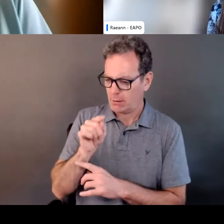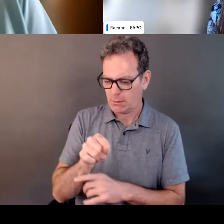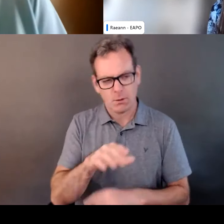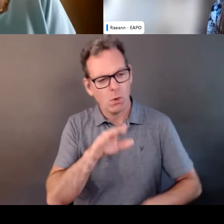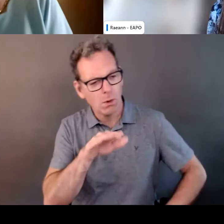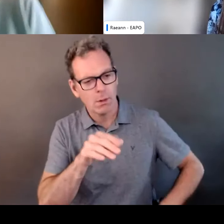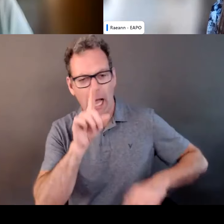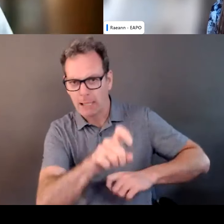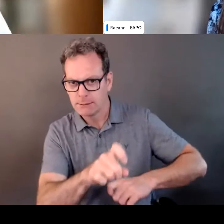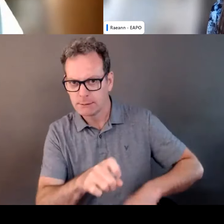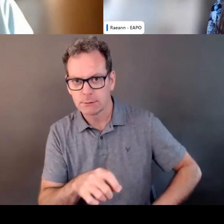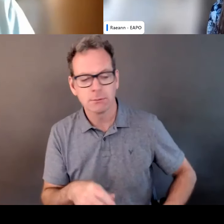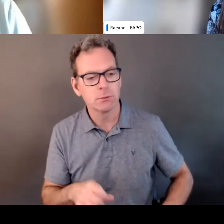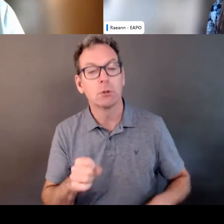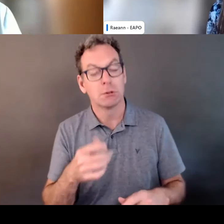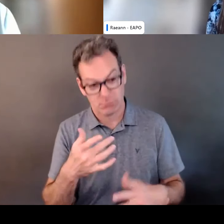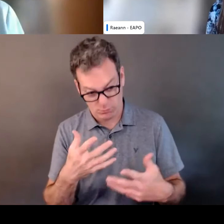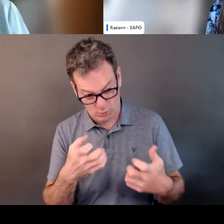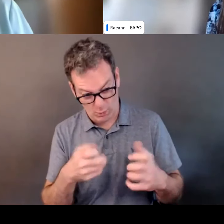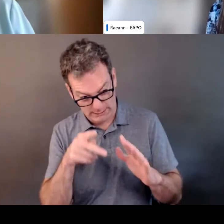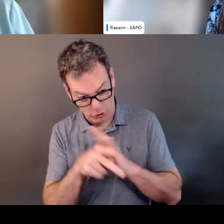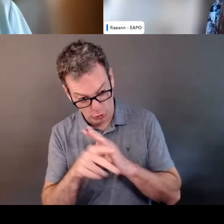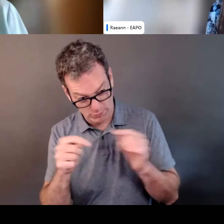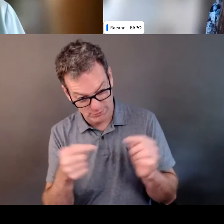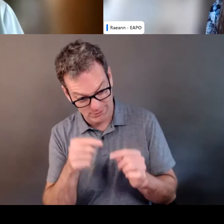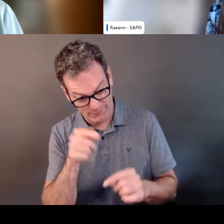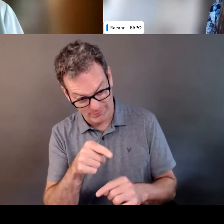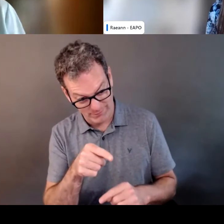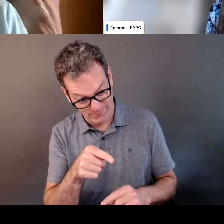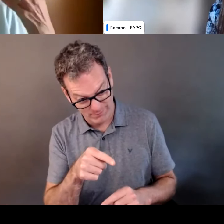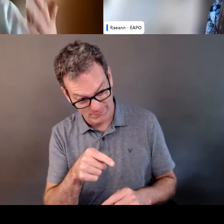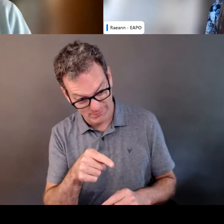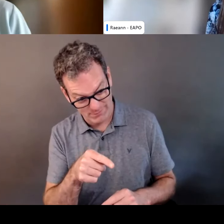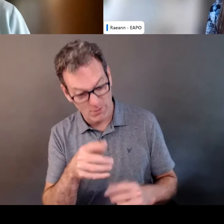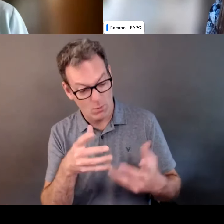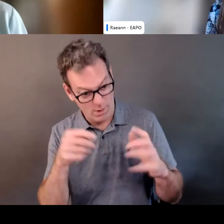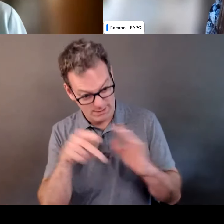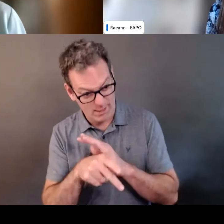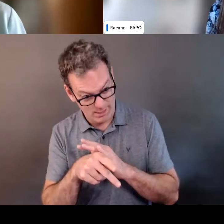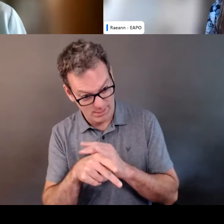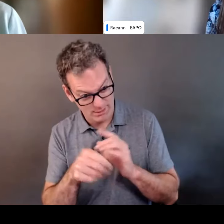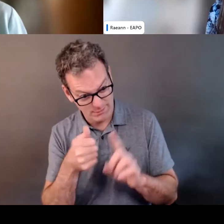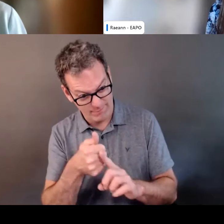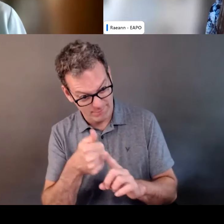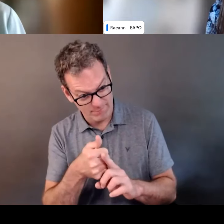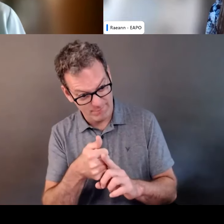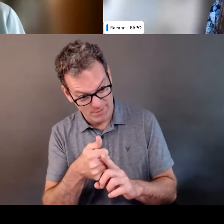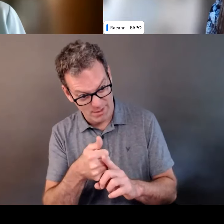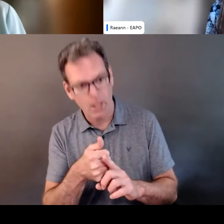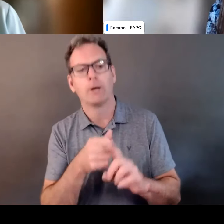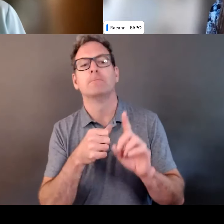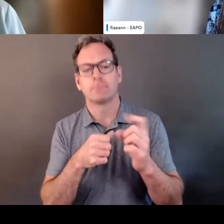I really call in my team members, psychologists, social workers, mental health experts to help us understand what's going